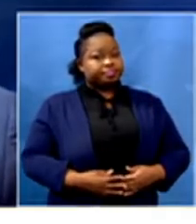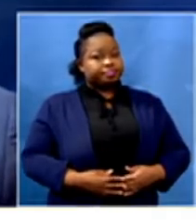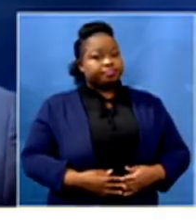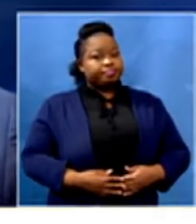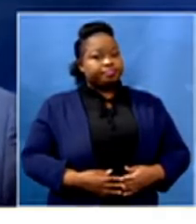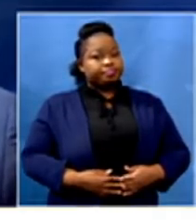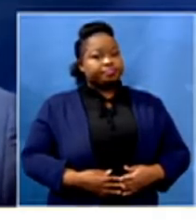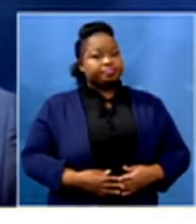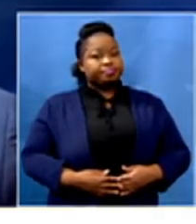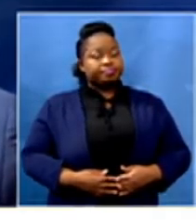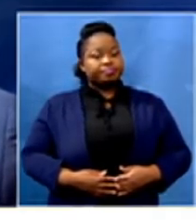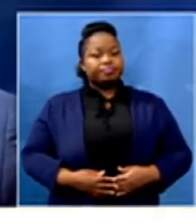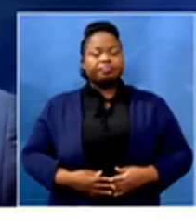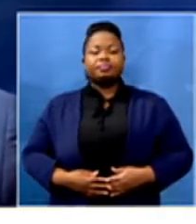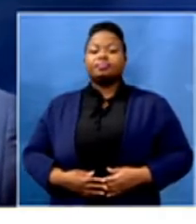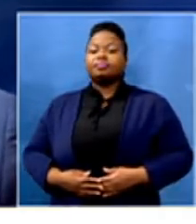Well, actually,